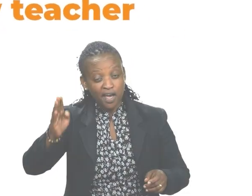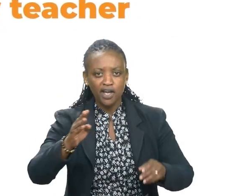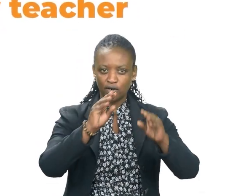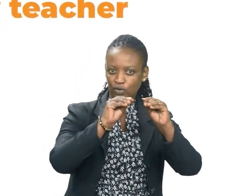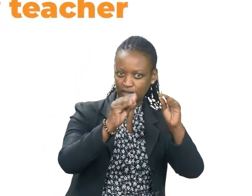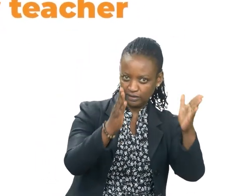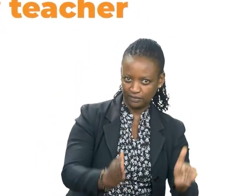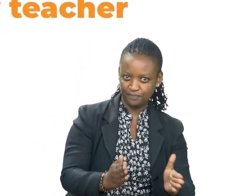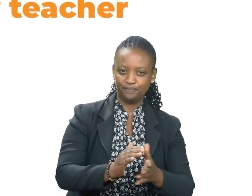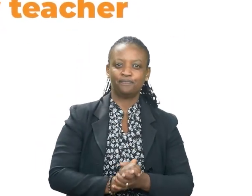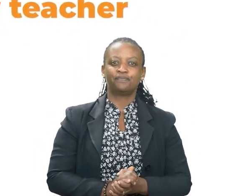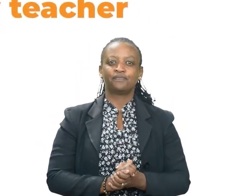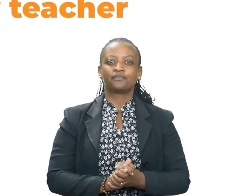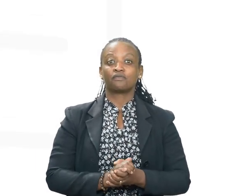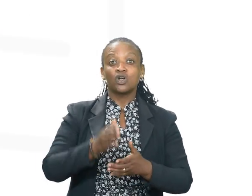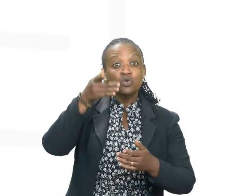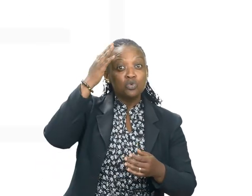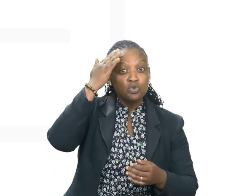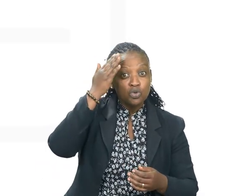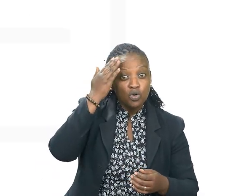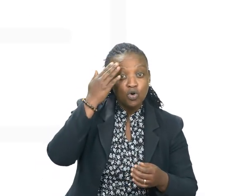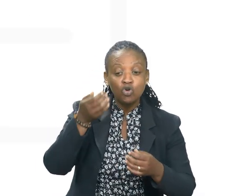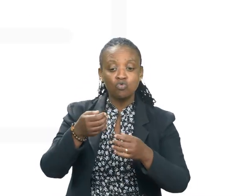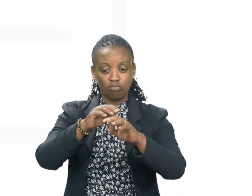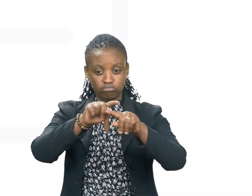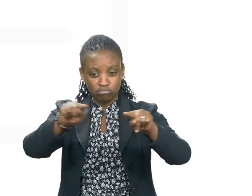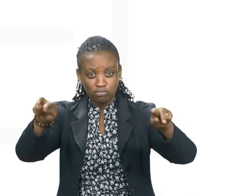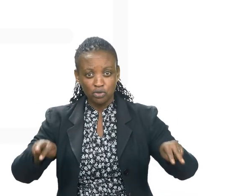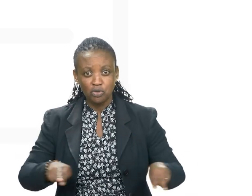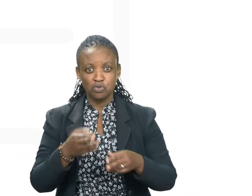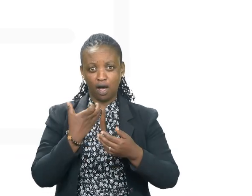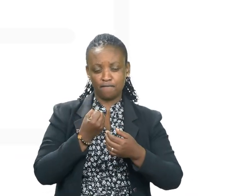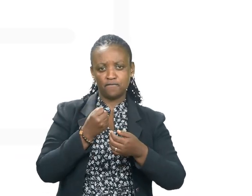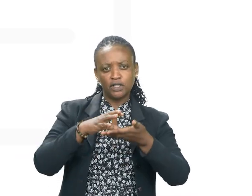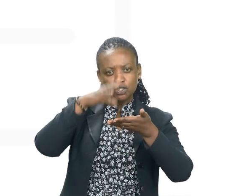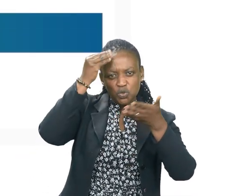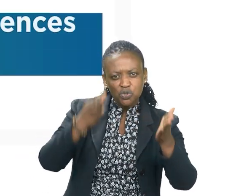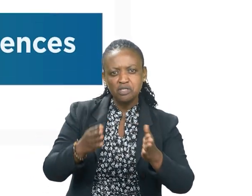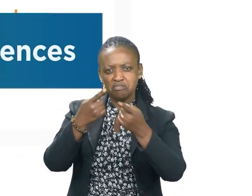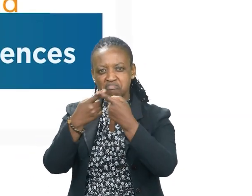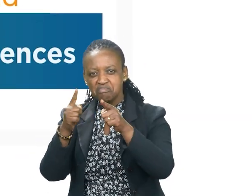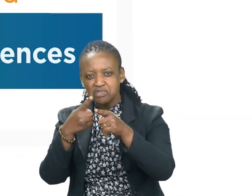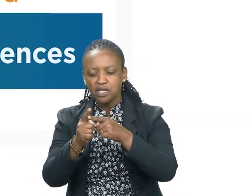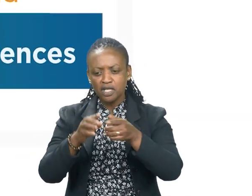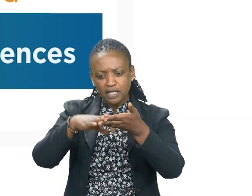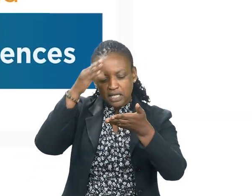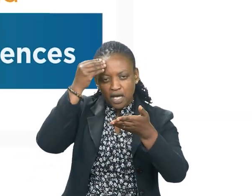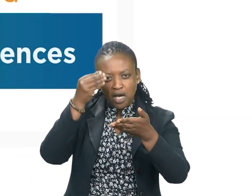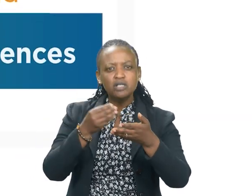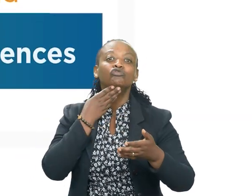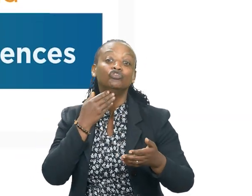Hello, fellow teacher. Did you know that in your classroom, you have students with different learning styles